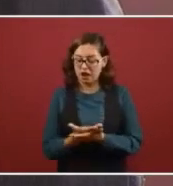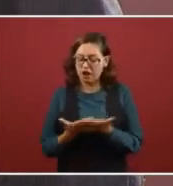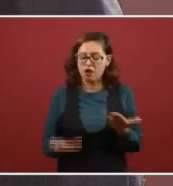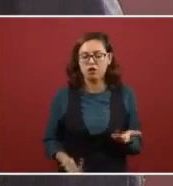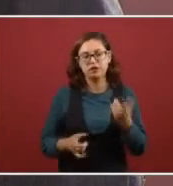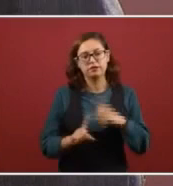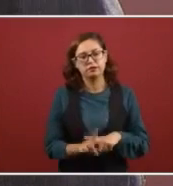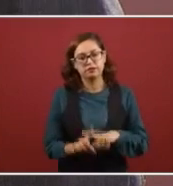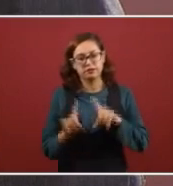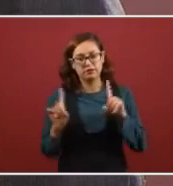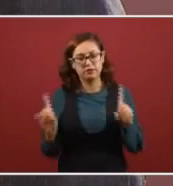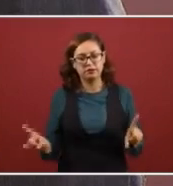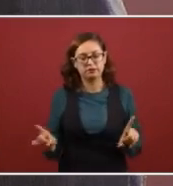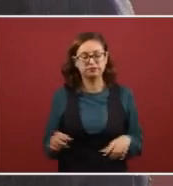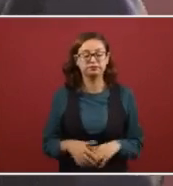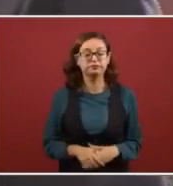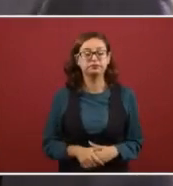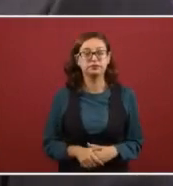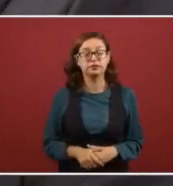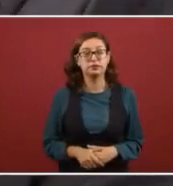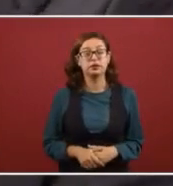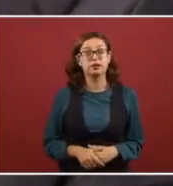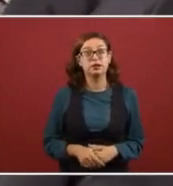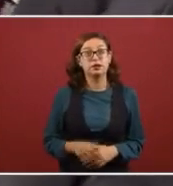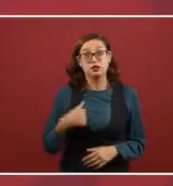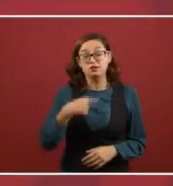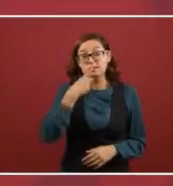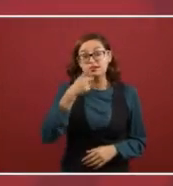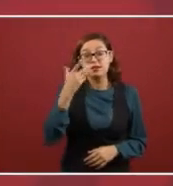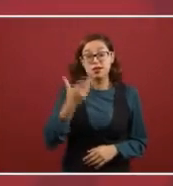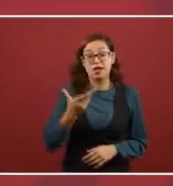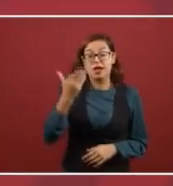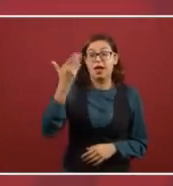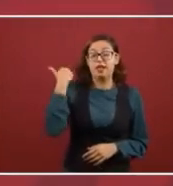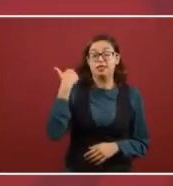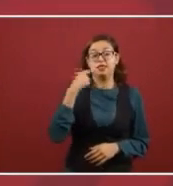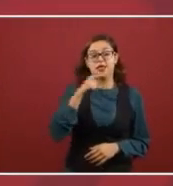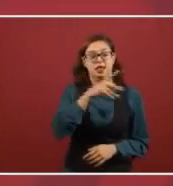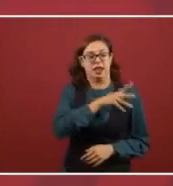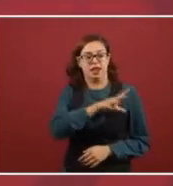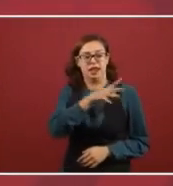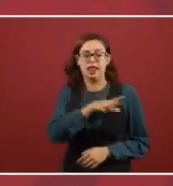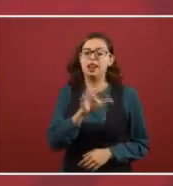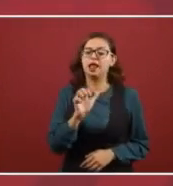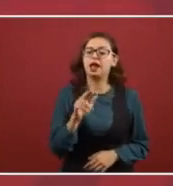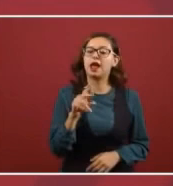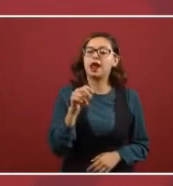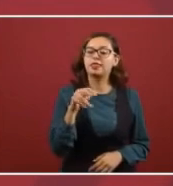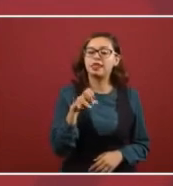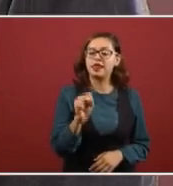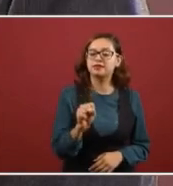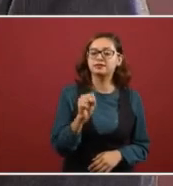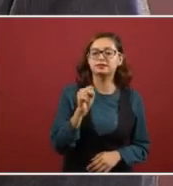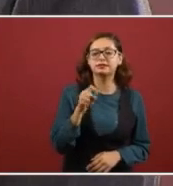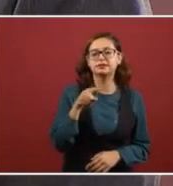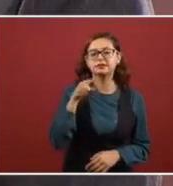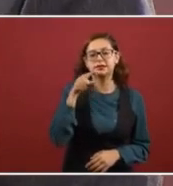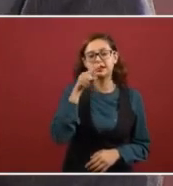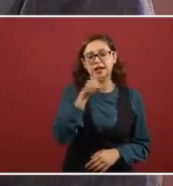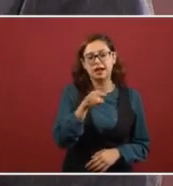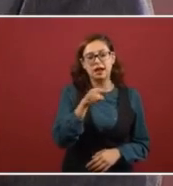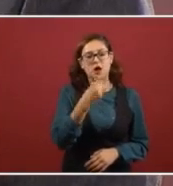I used to comment that from General Cardenas, he gave 18 million hectareas